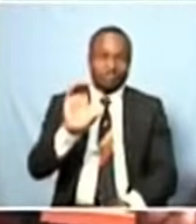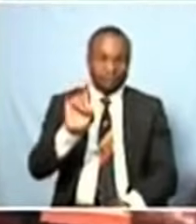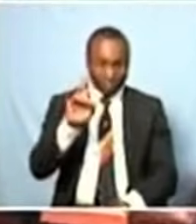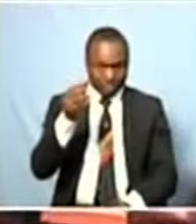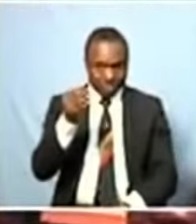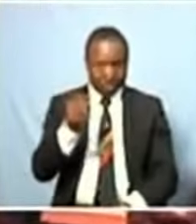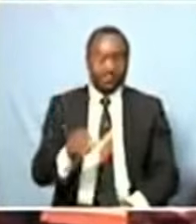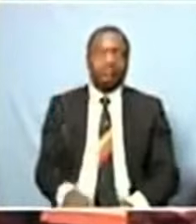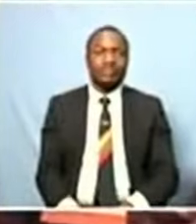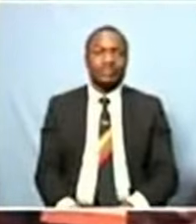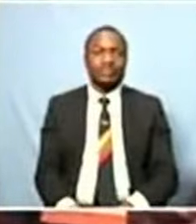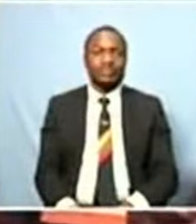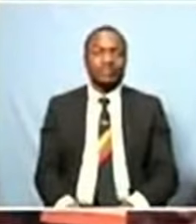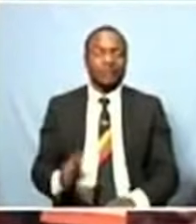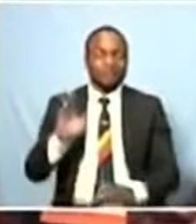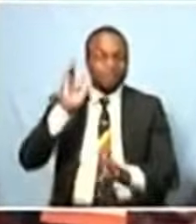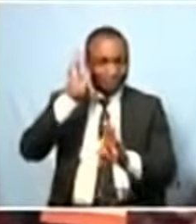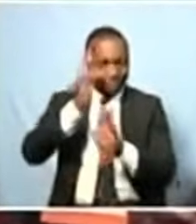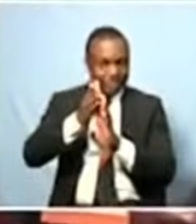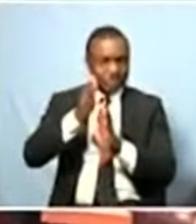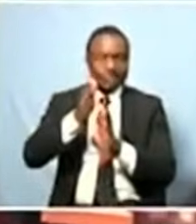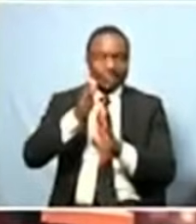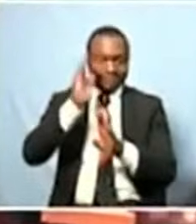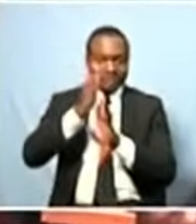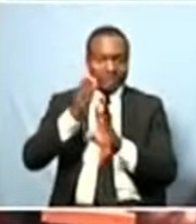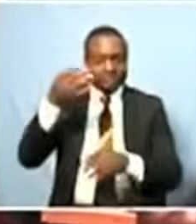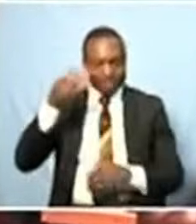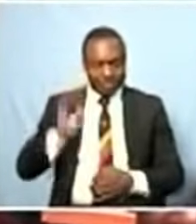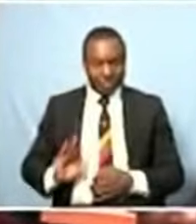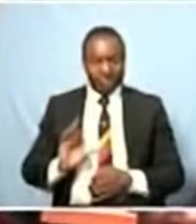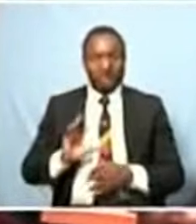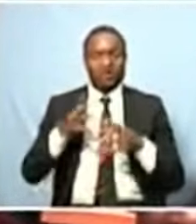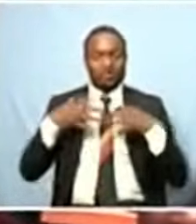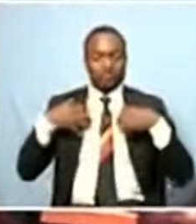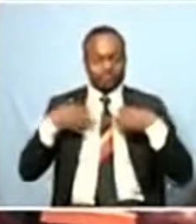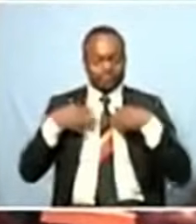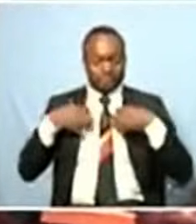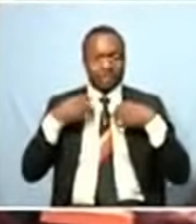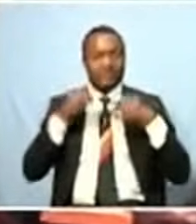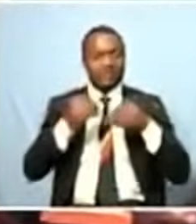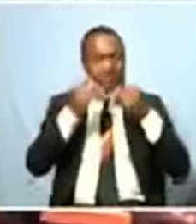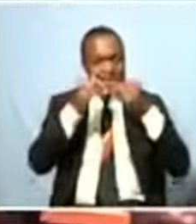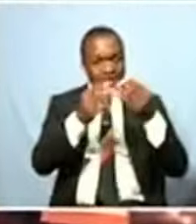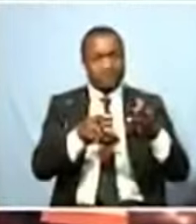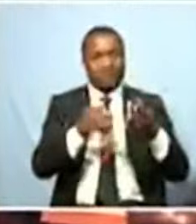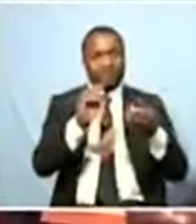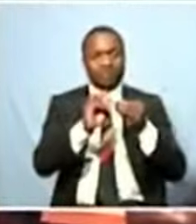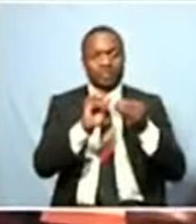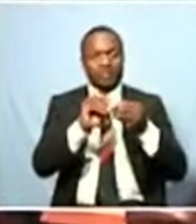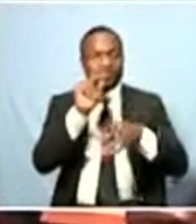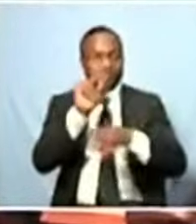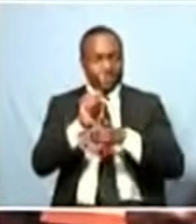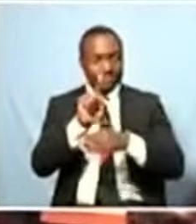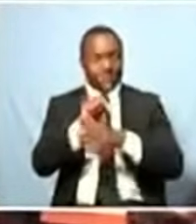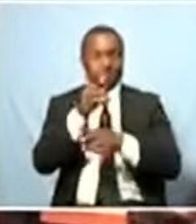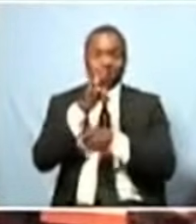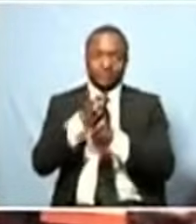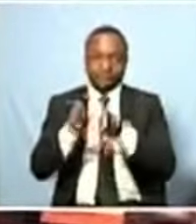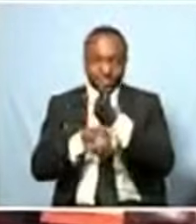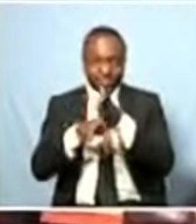CDF, has directly benefited in Mfue, delivering vital projects in